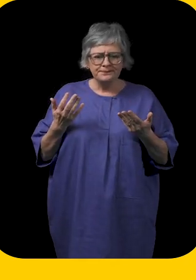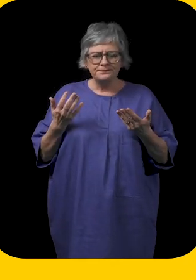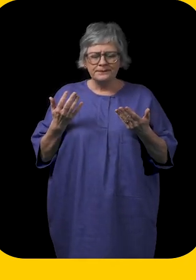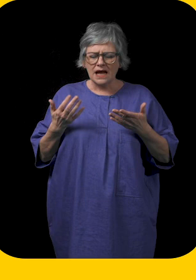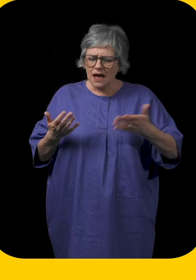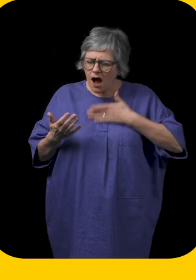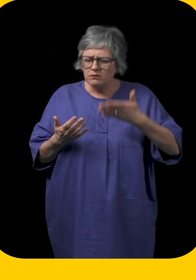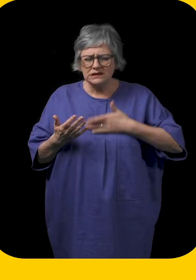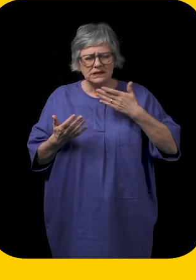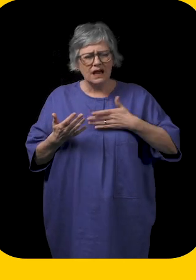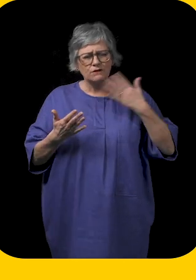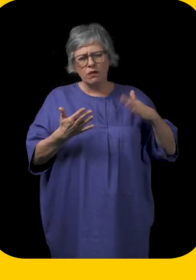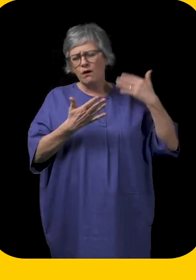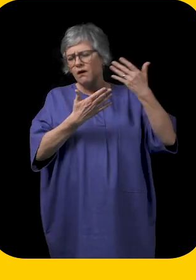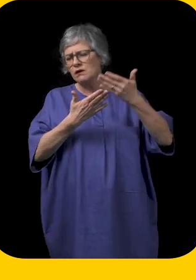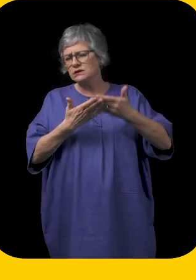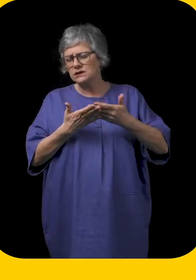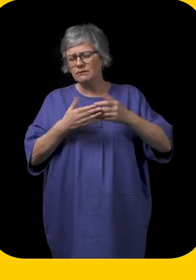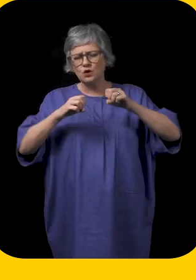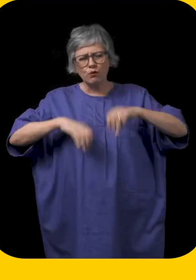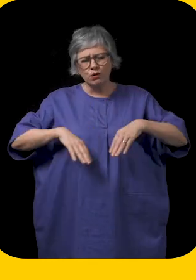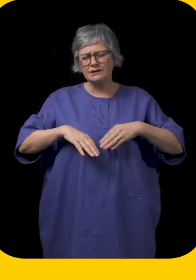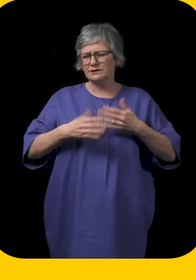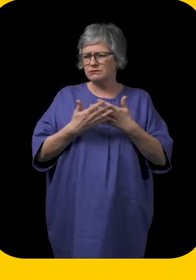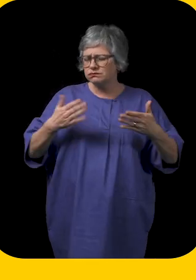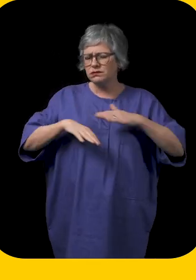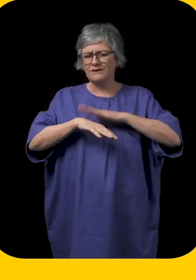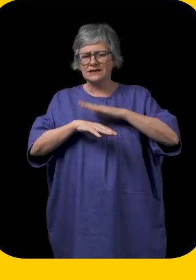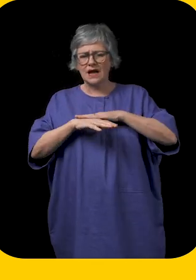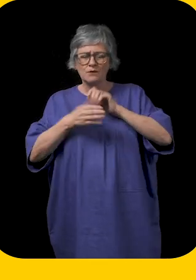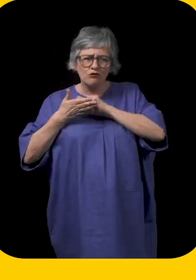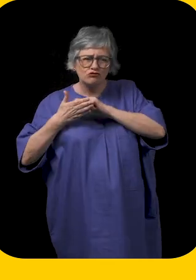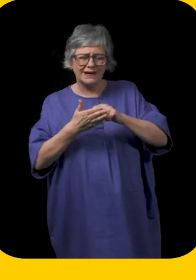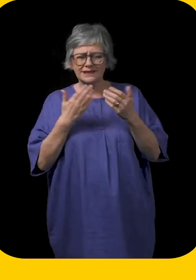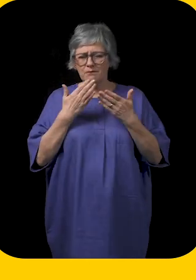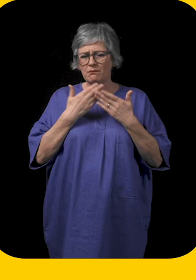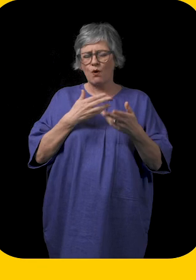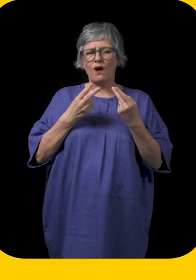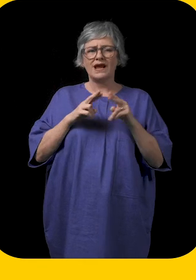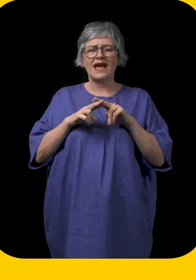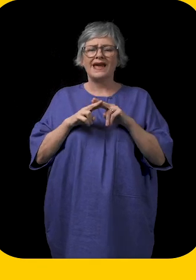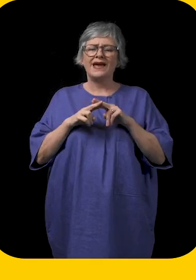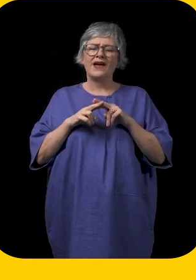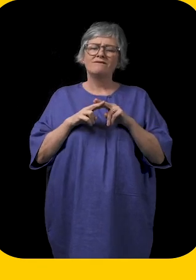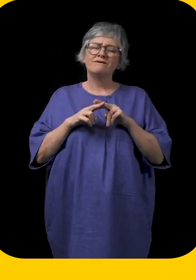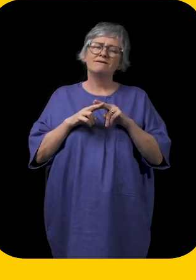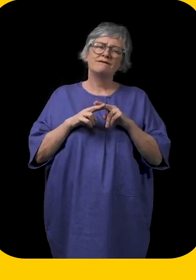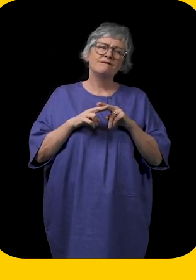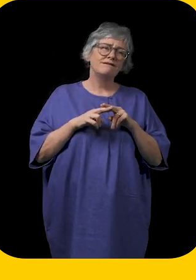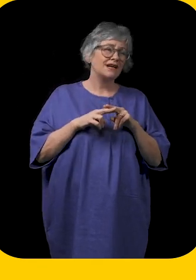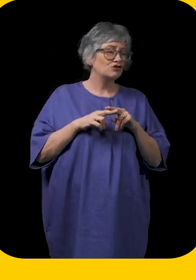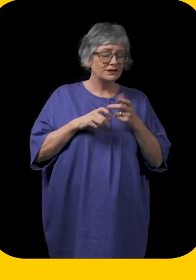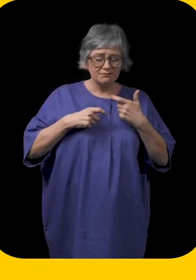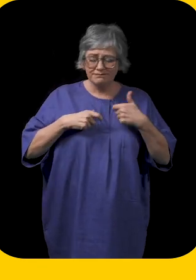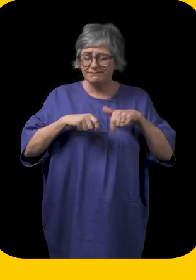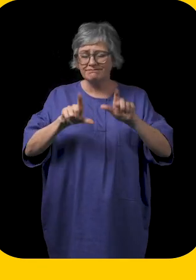like, get upset for ages. So I feel I wasted a lot of time, whereas I could have written more if I had